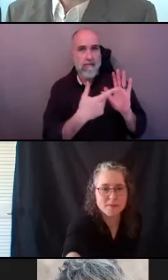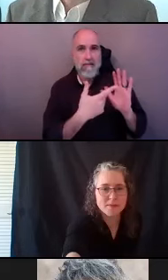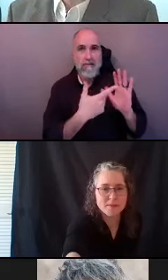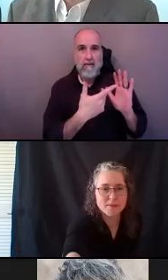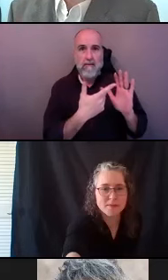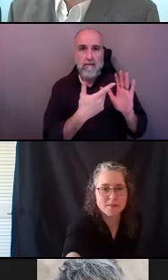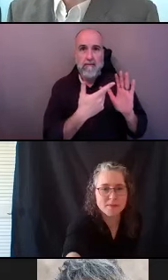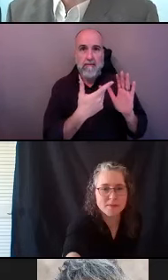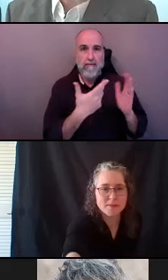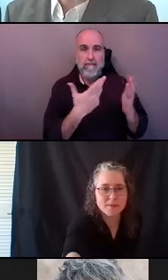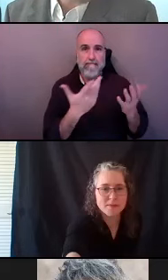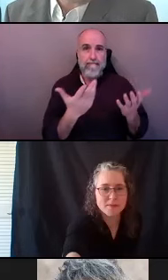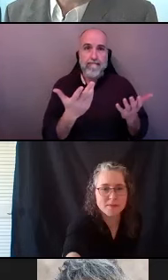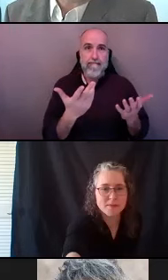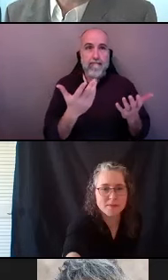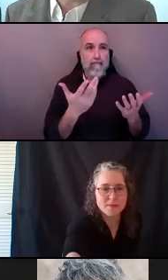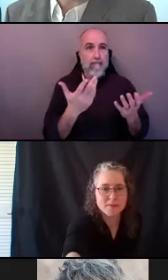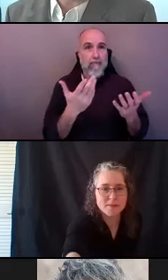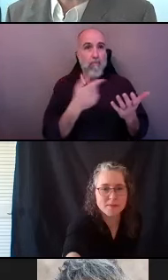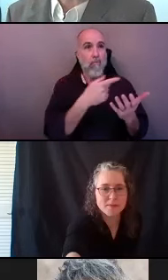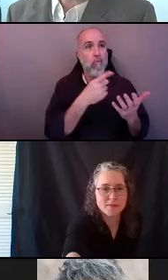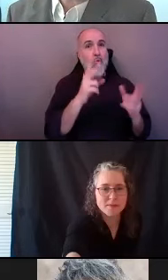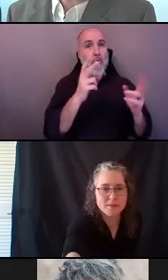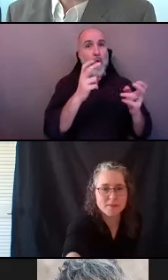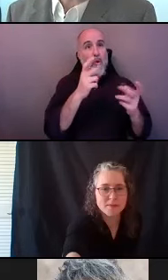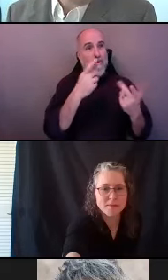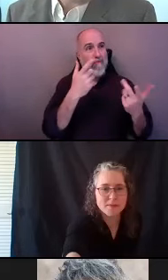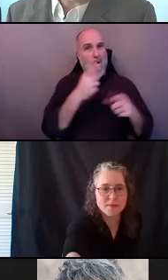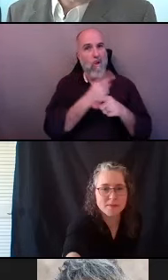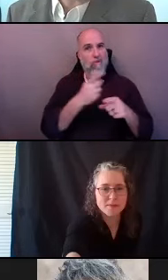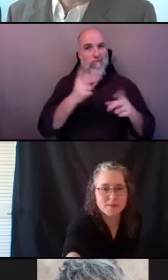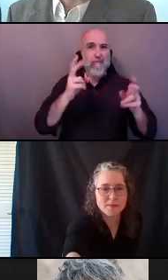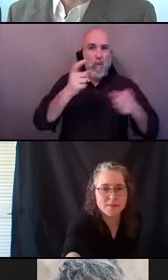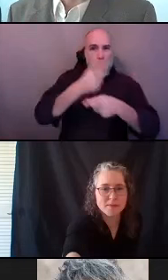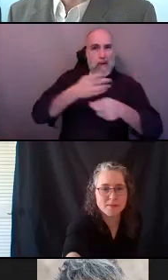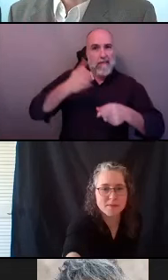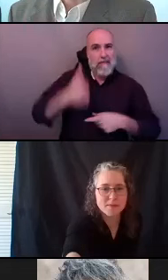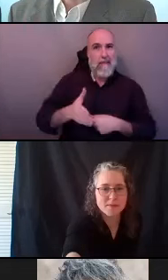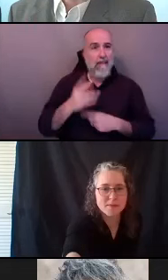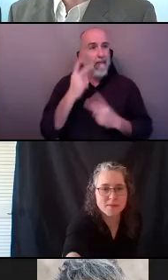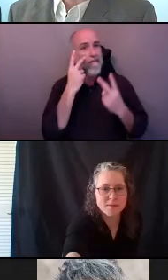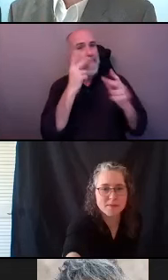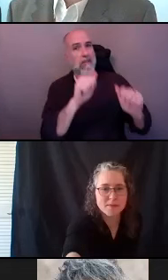to being on the right side of visitability. It's meeting community needs.